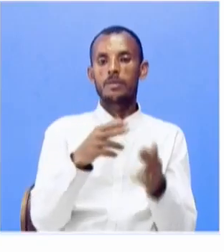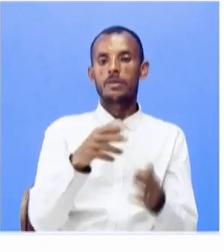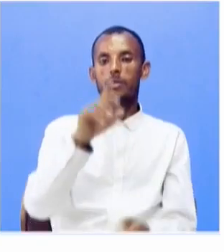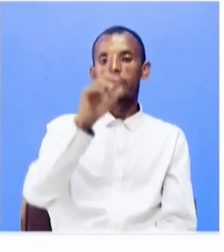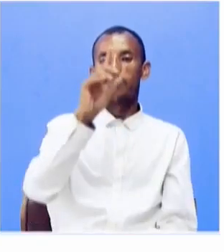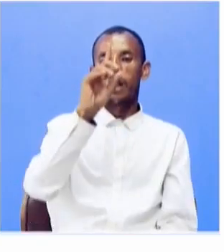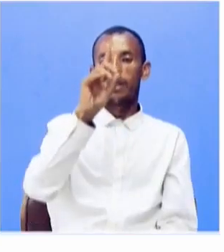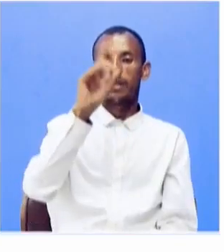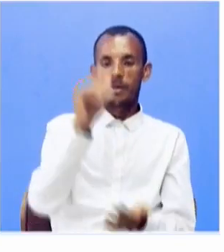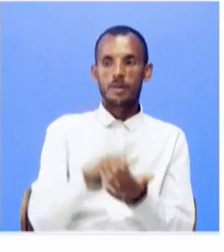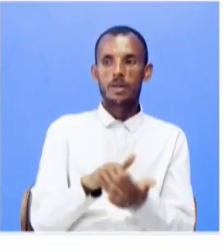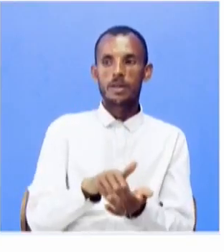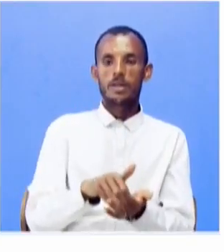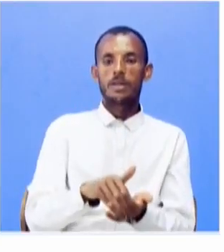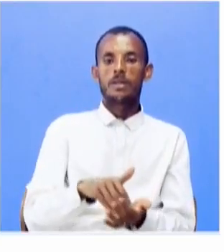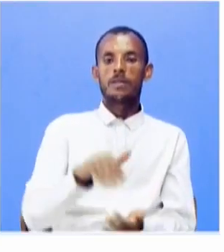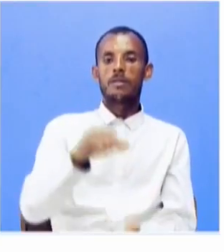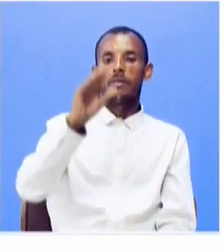This is